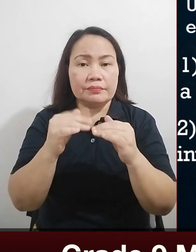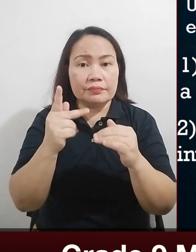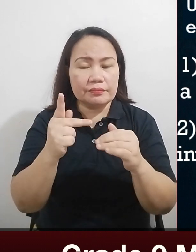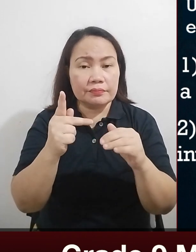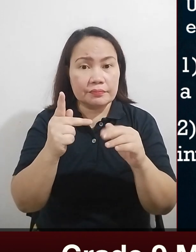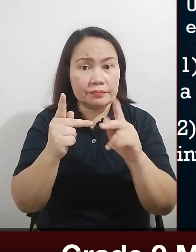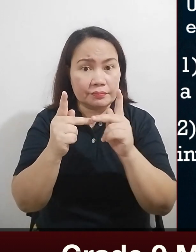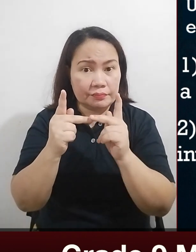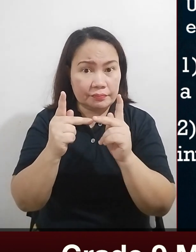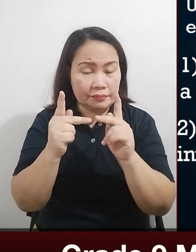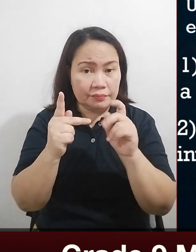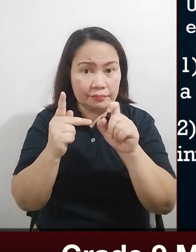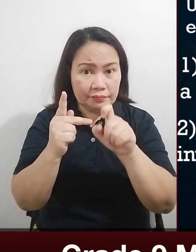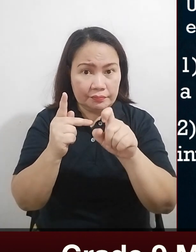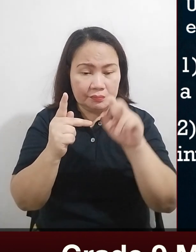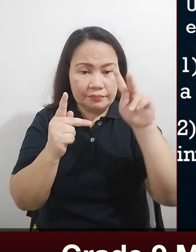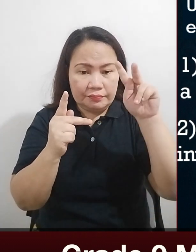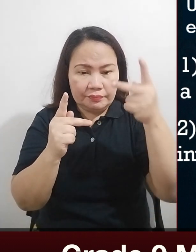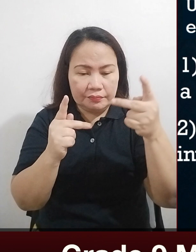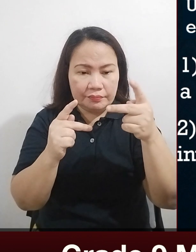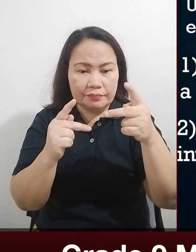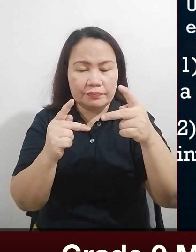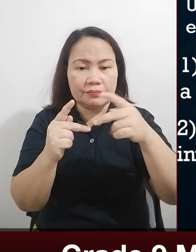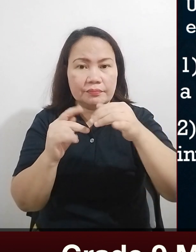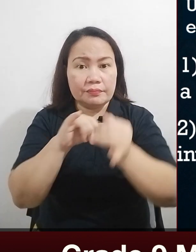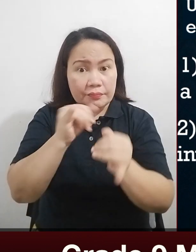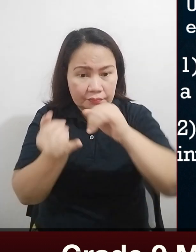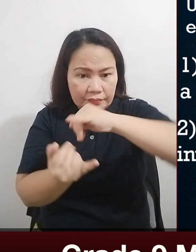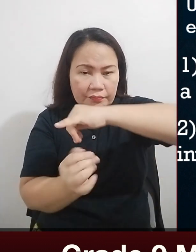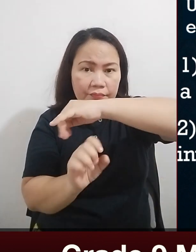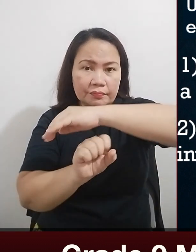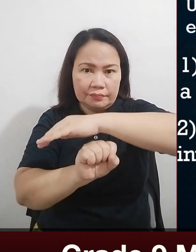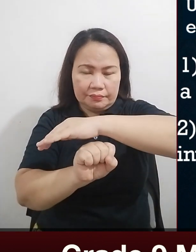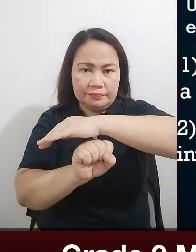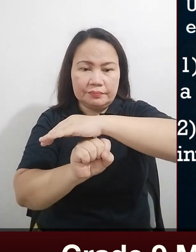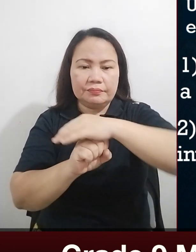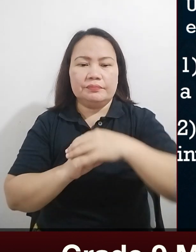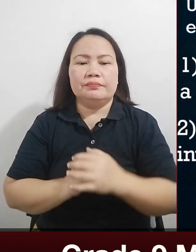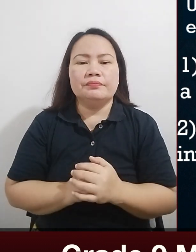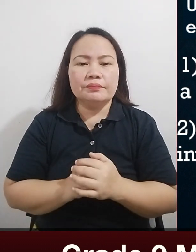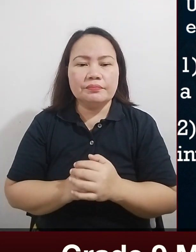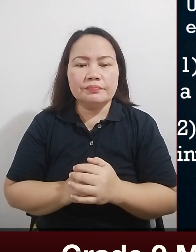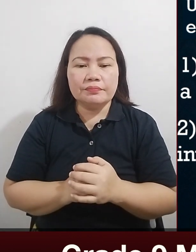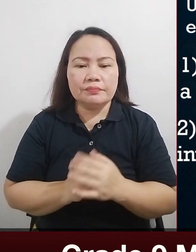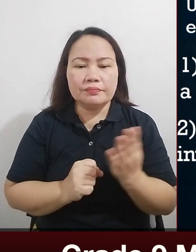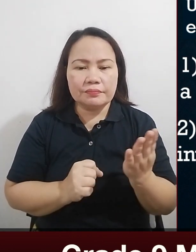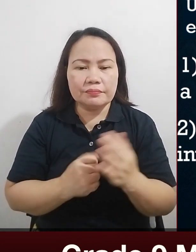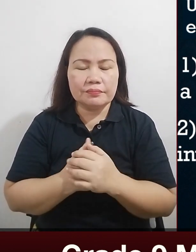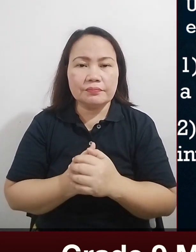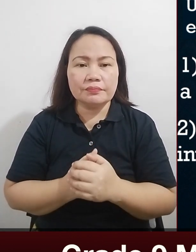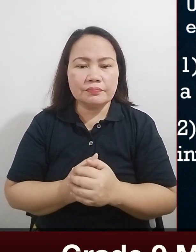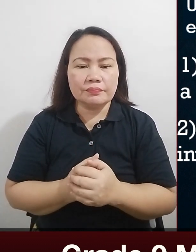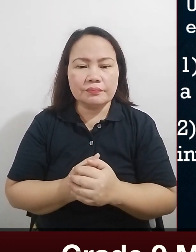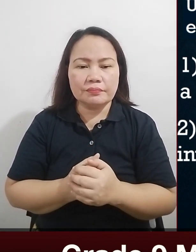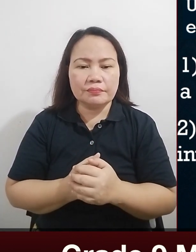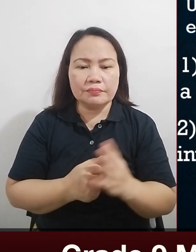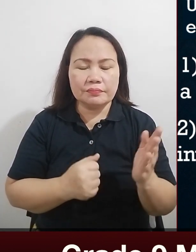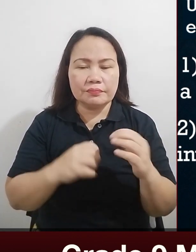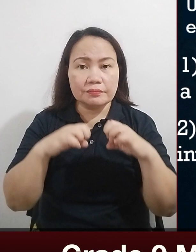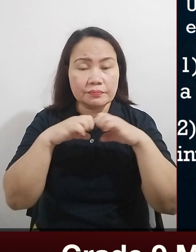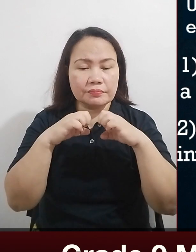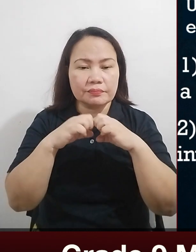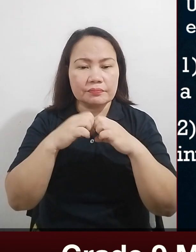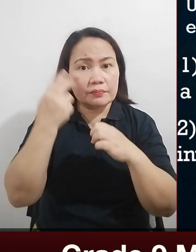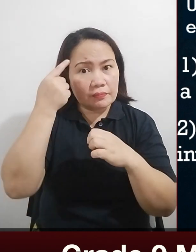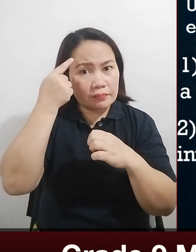equals kx squared kasi square of X. Kx squared over S. So, that is